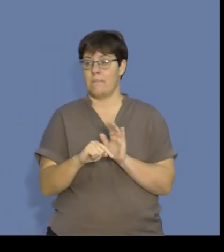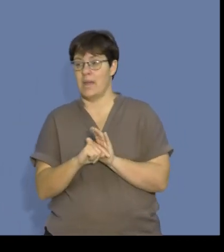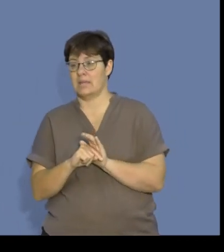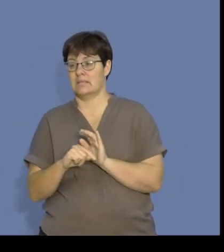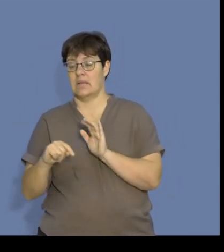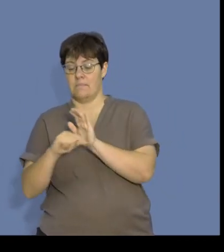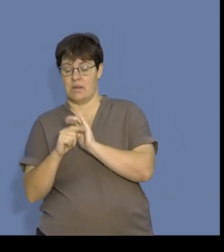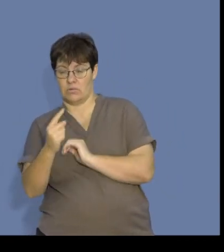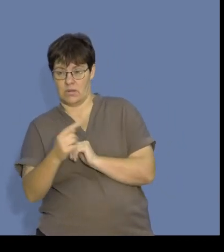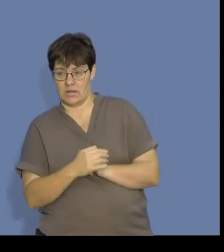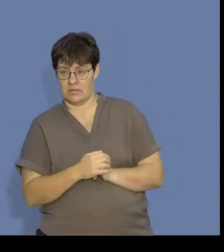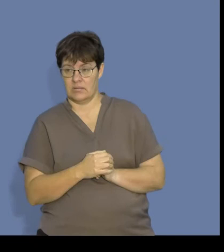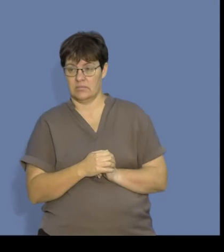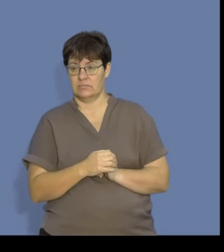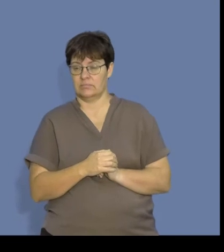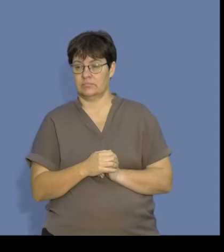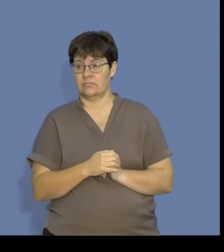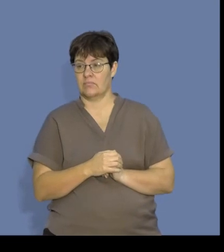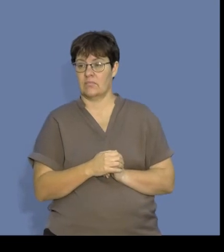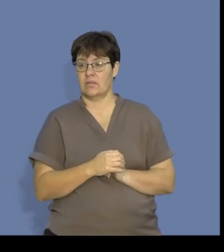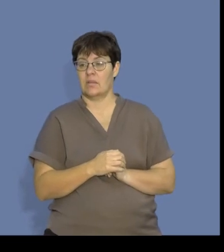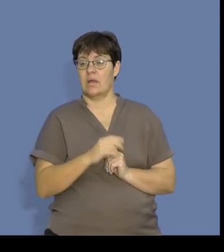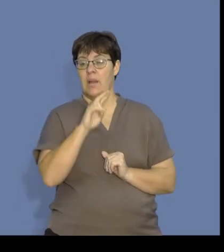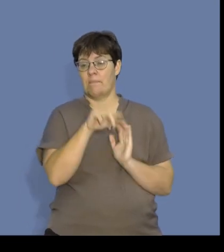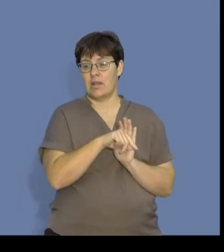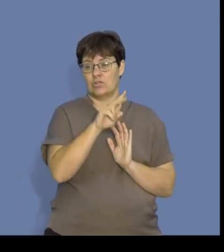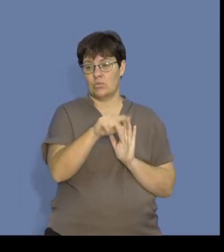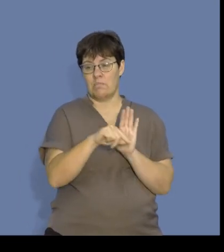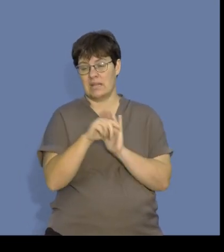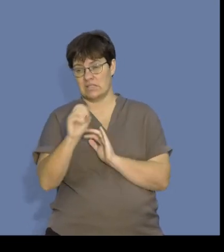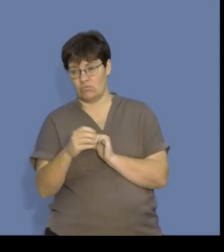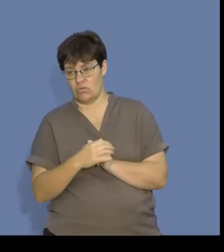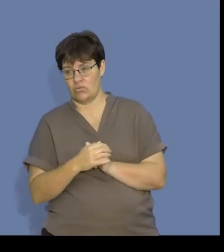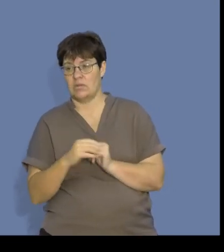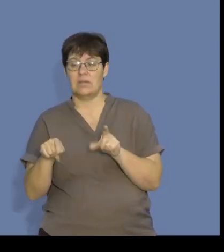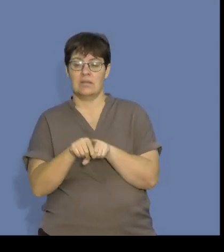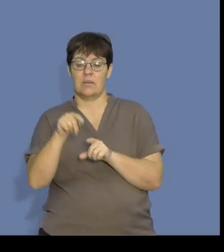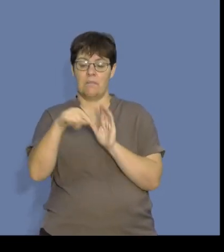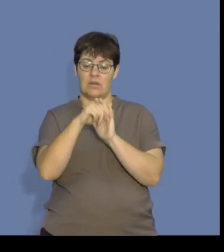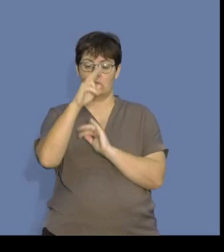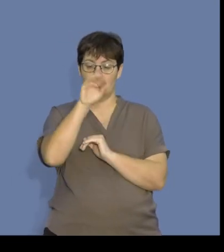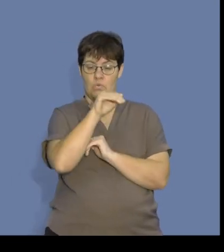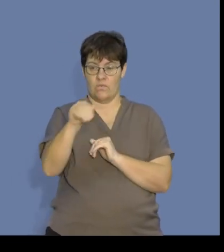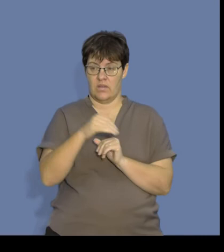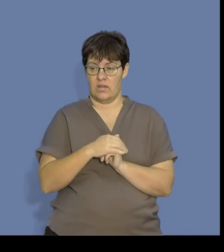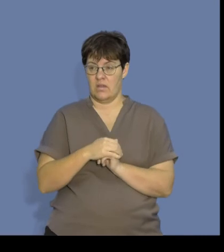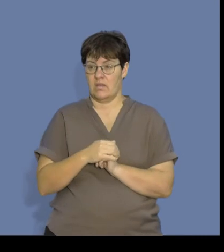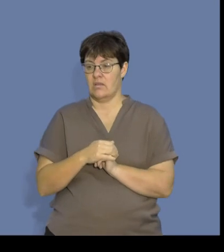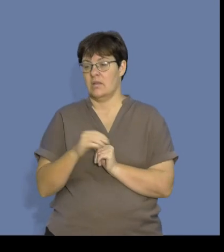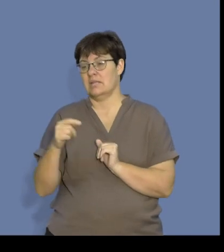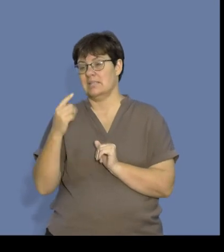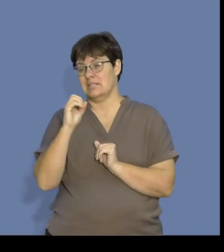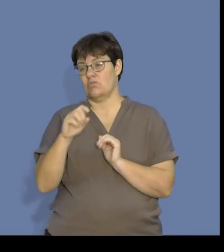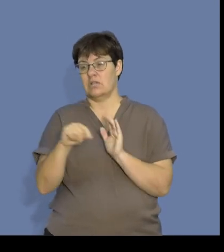is 0 minus -1. So -2 minus 0 is just -2